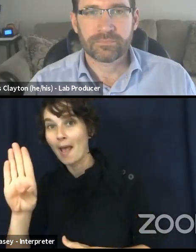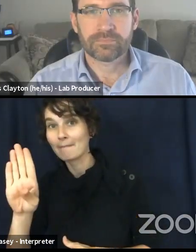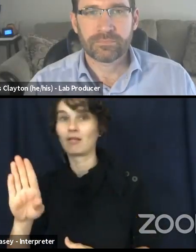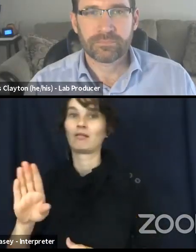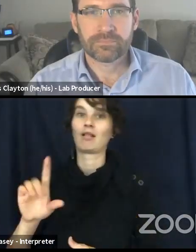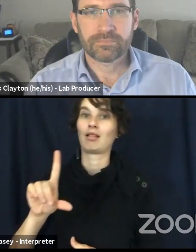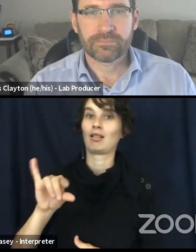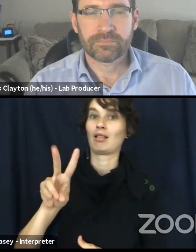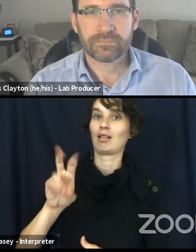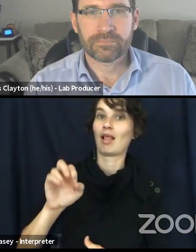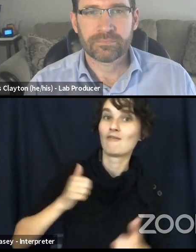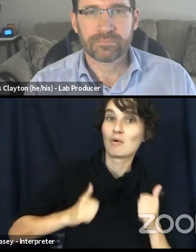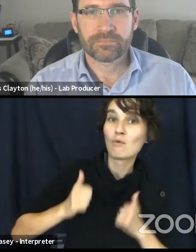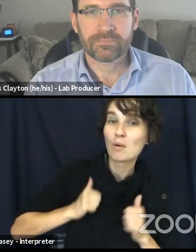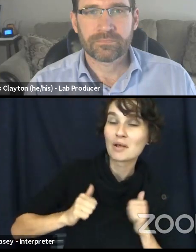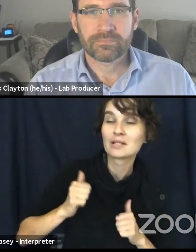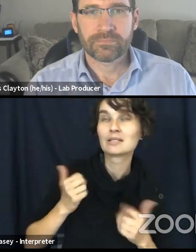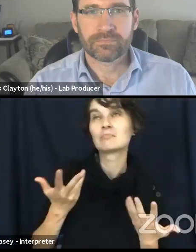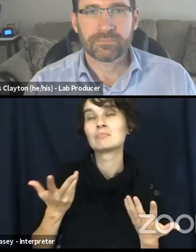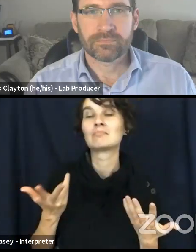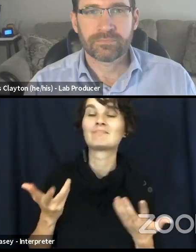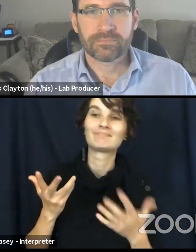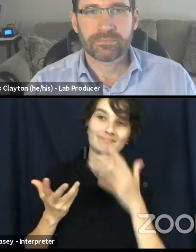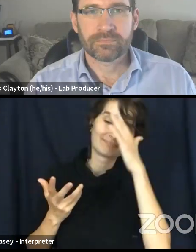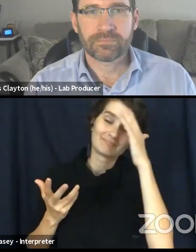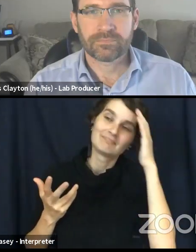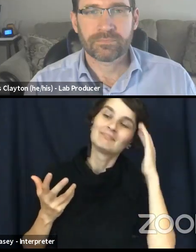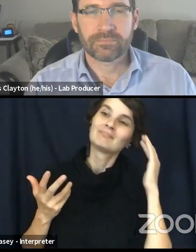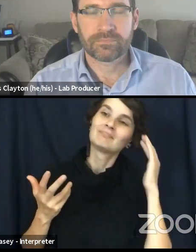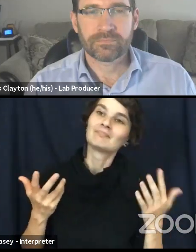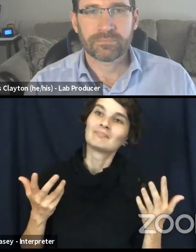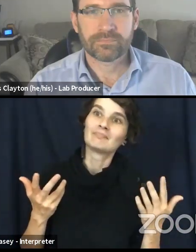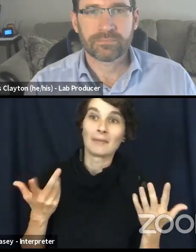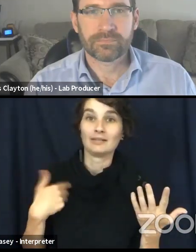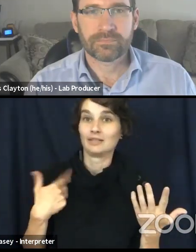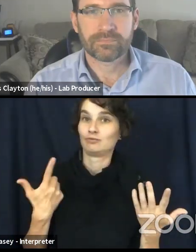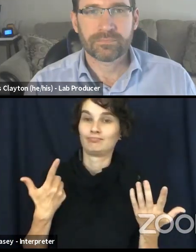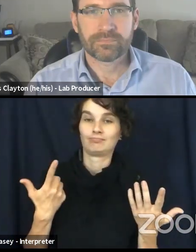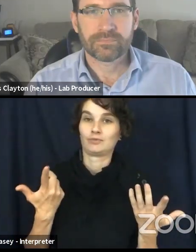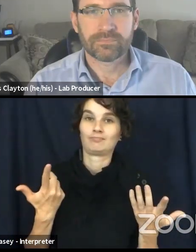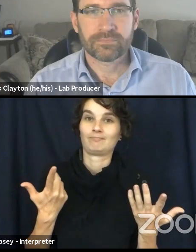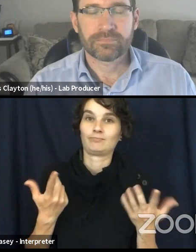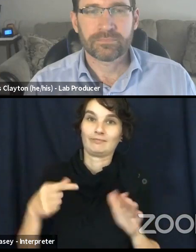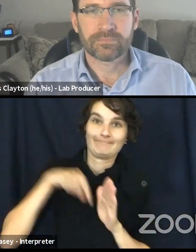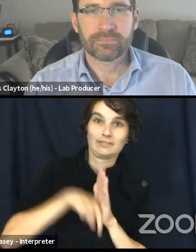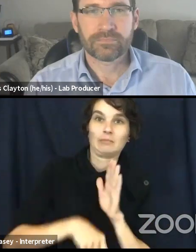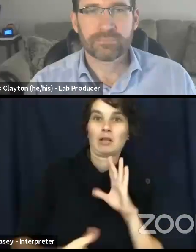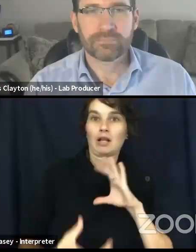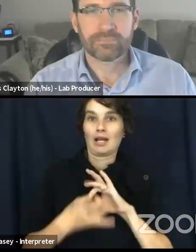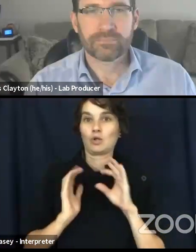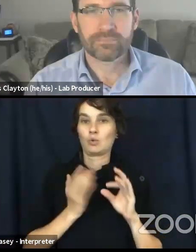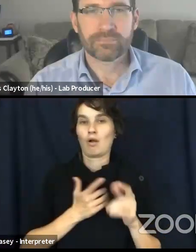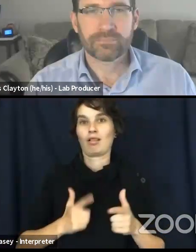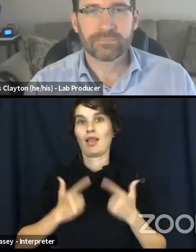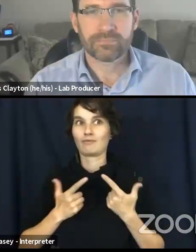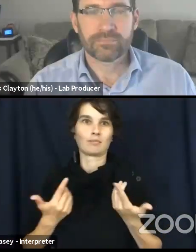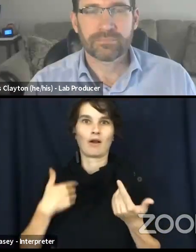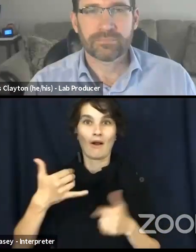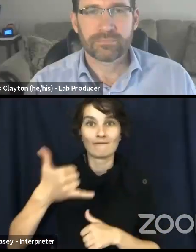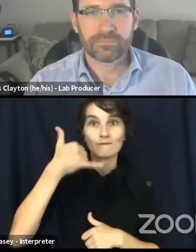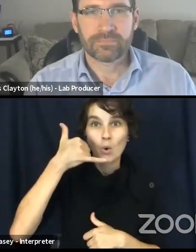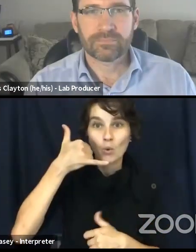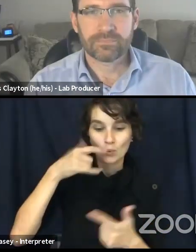Even though it is such an integral part of our lives, you know, through phones and talking to family